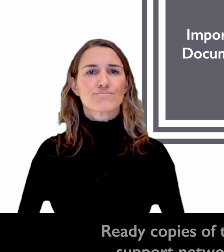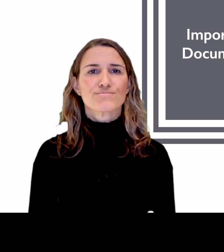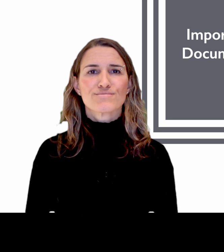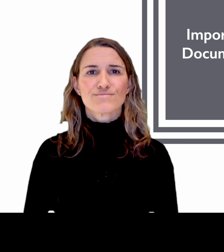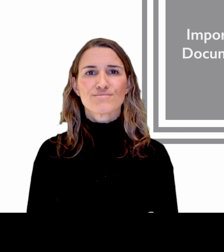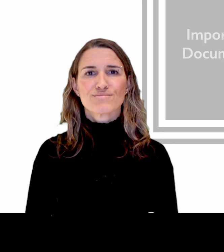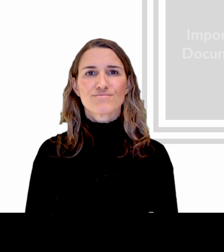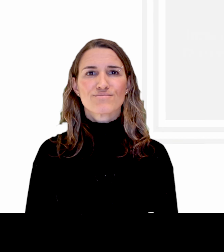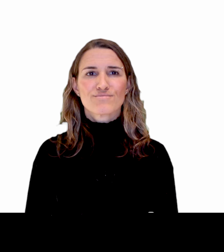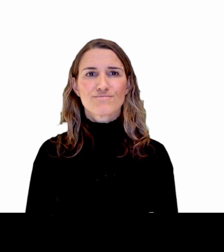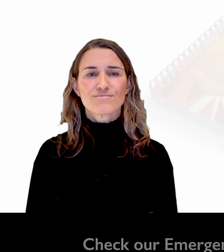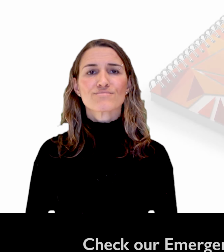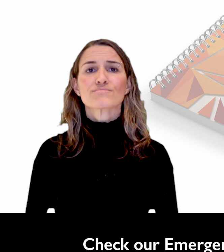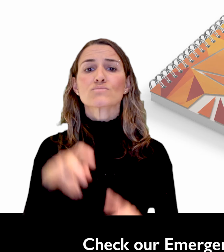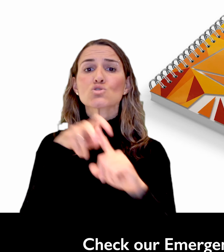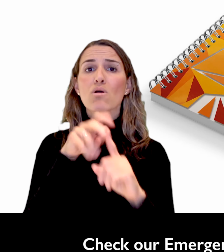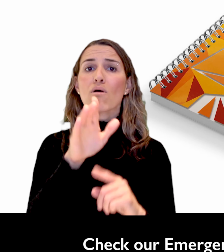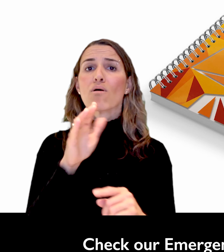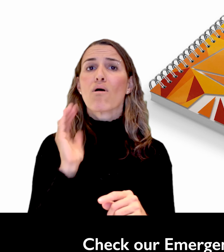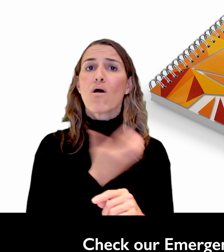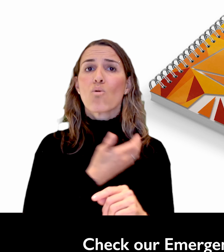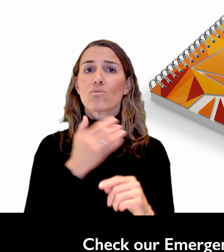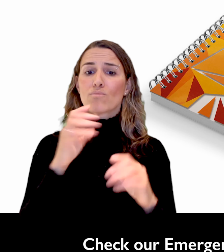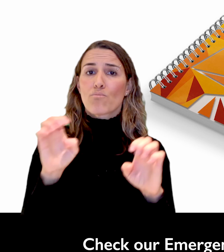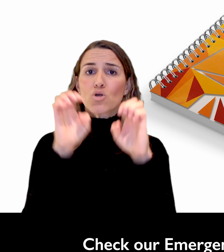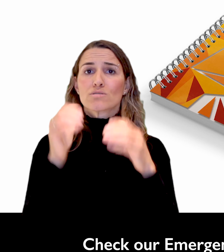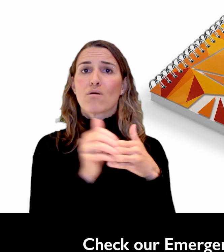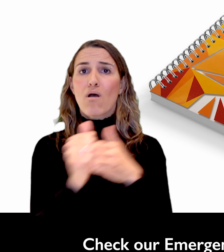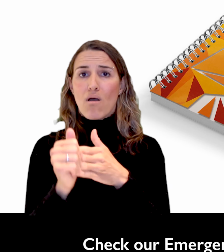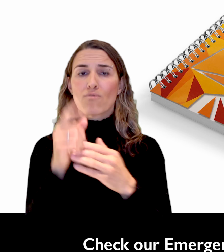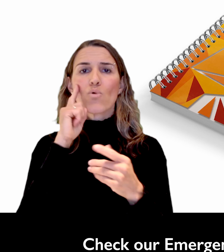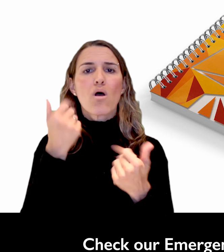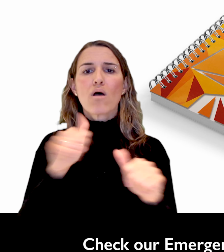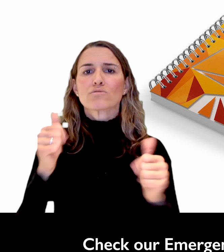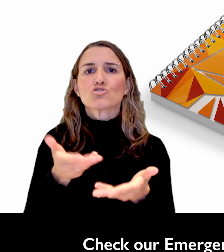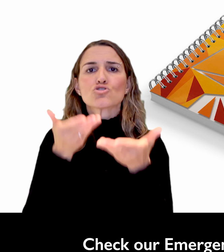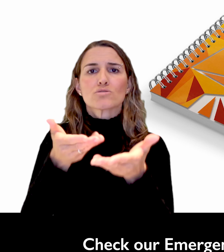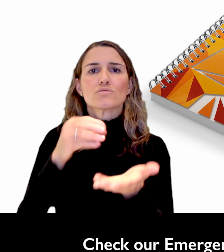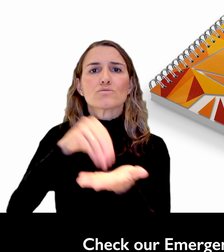a recent photo, license, up-to-date identification.